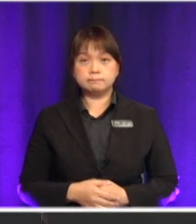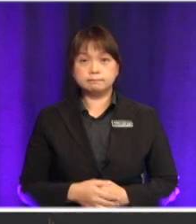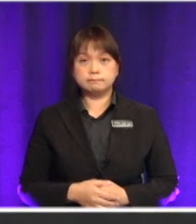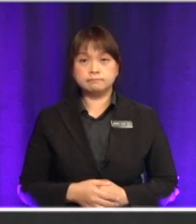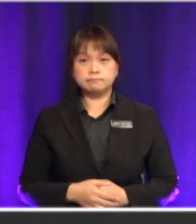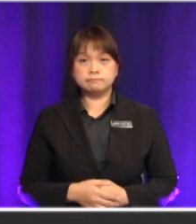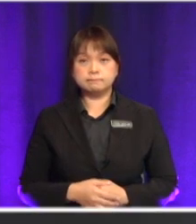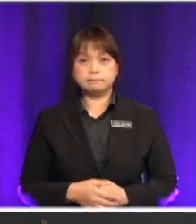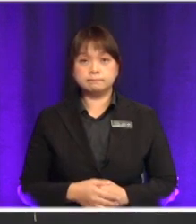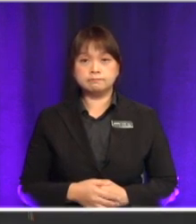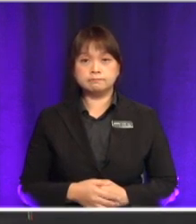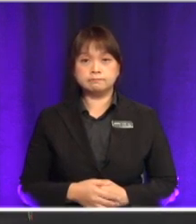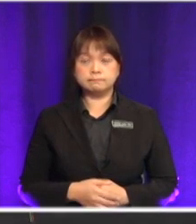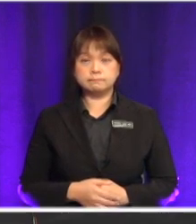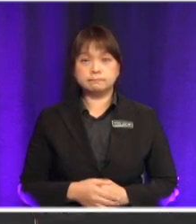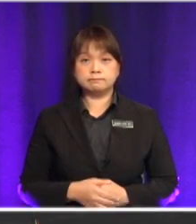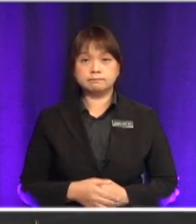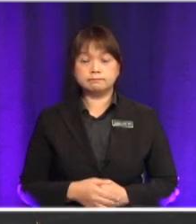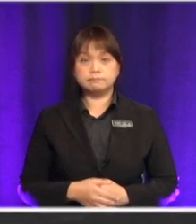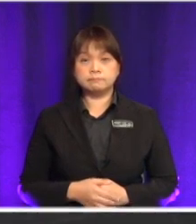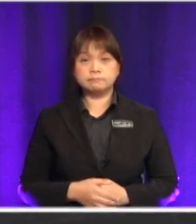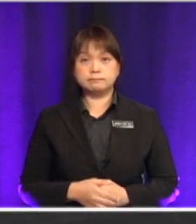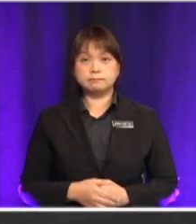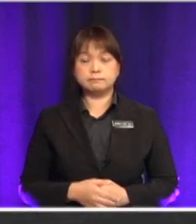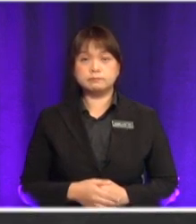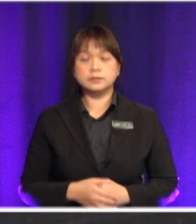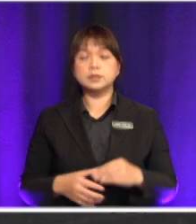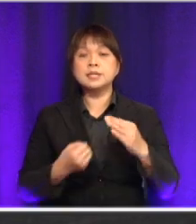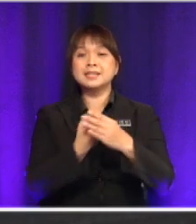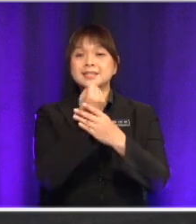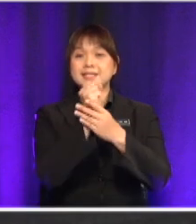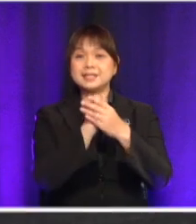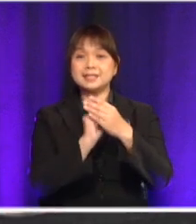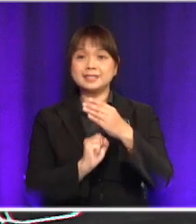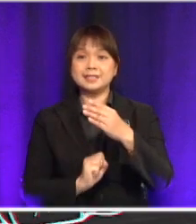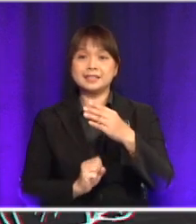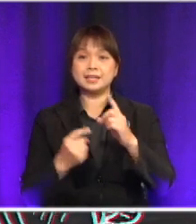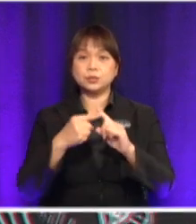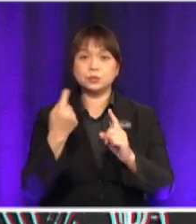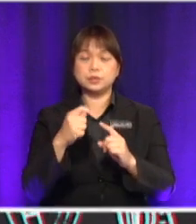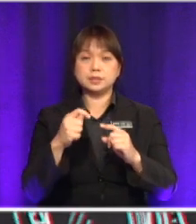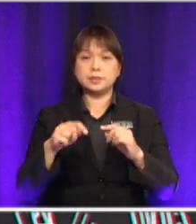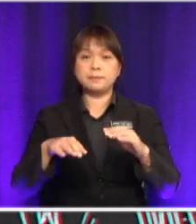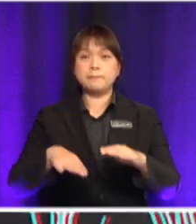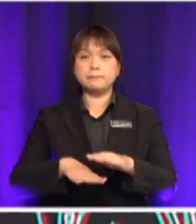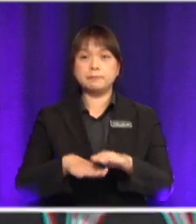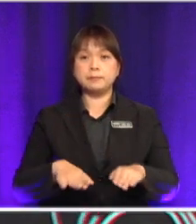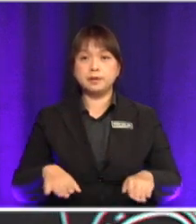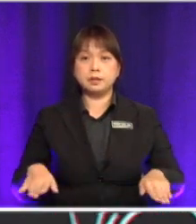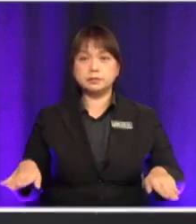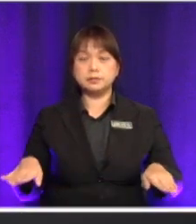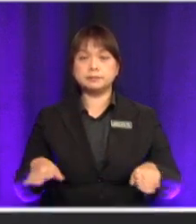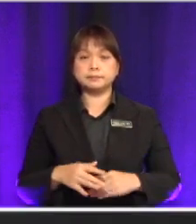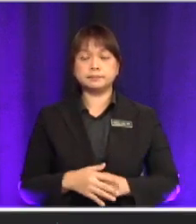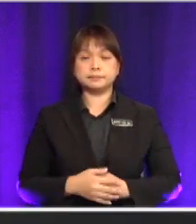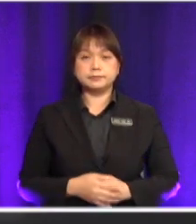you. Sank to the bottom. Yes, that's correct. Sank to the bottom, like the swimmer Leroy. And I saw Duffy's hand just